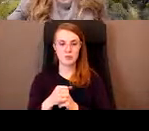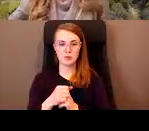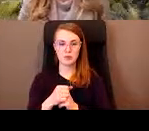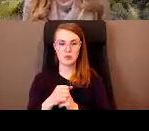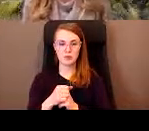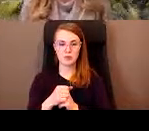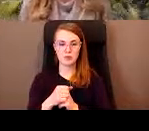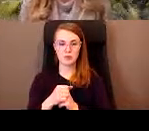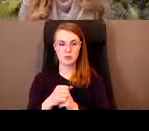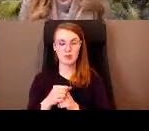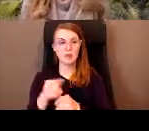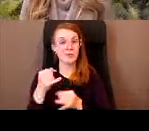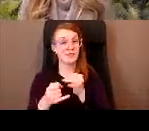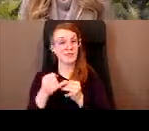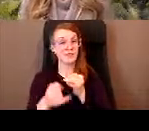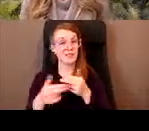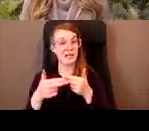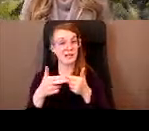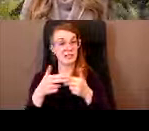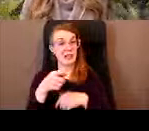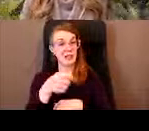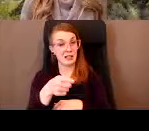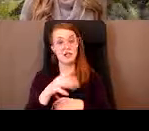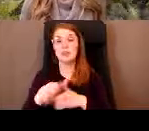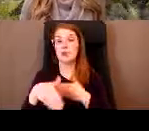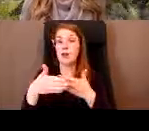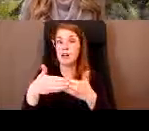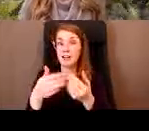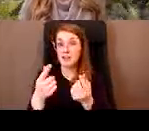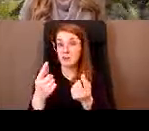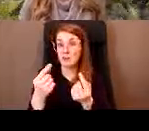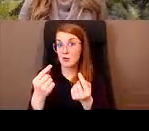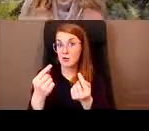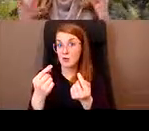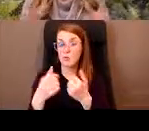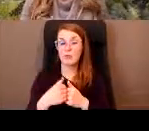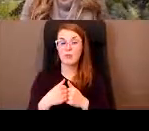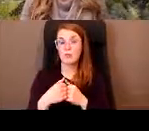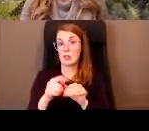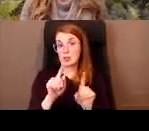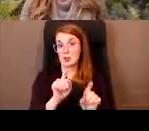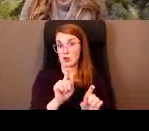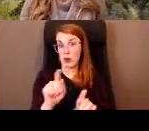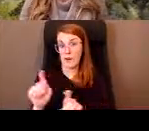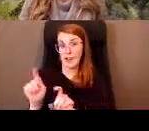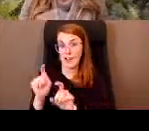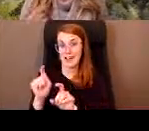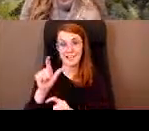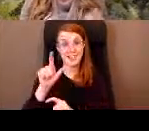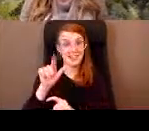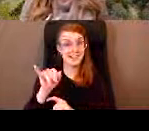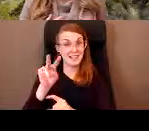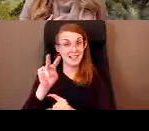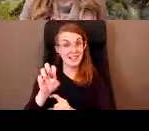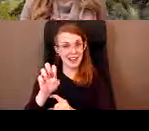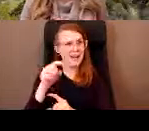So we're at our last slide. Next steps. We have our survey live. I believe the